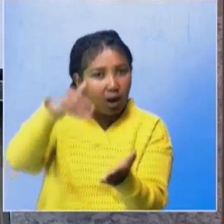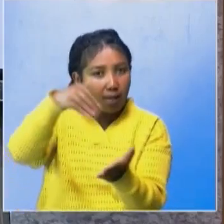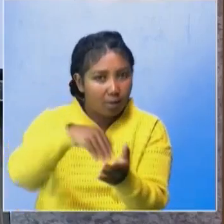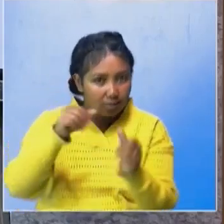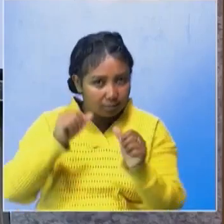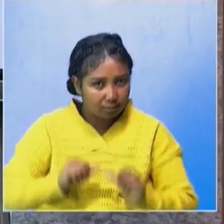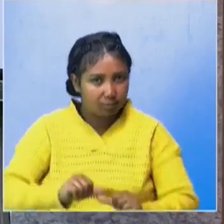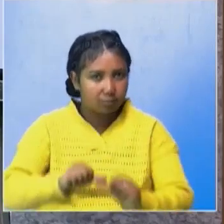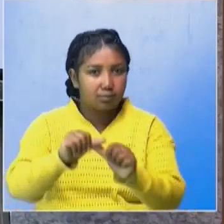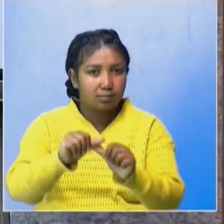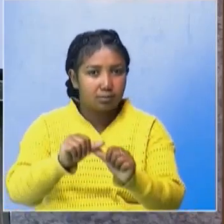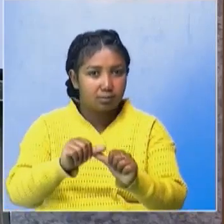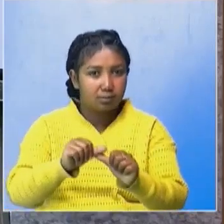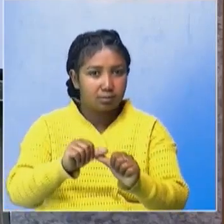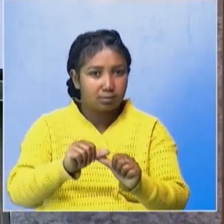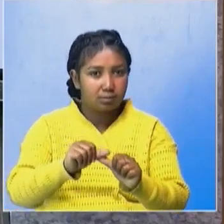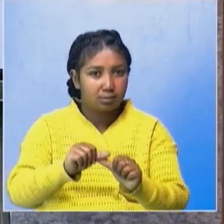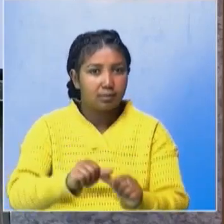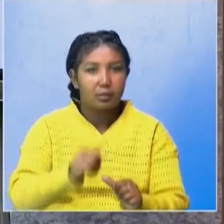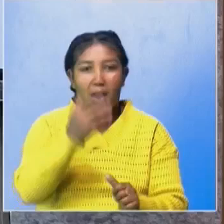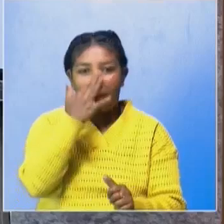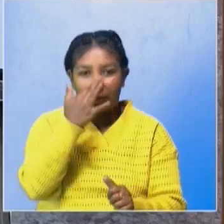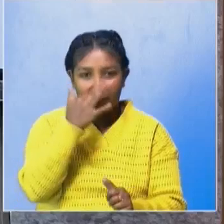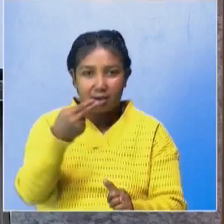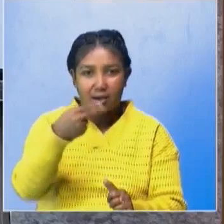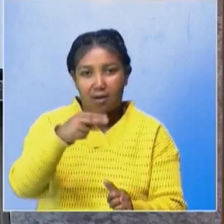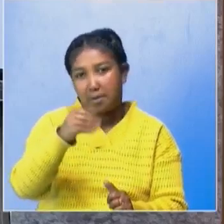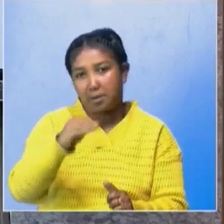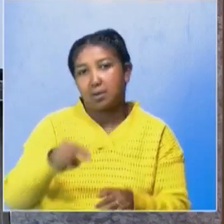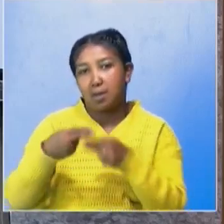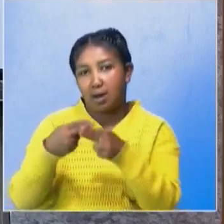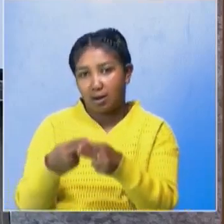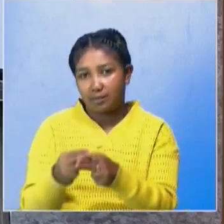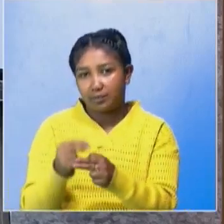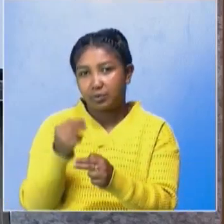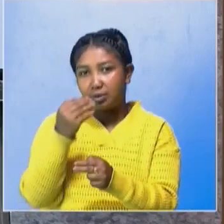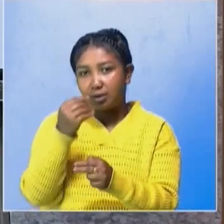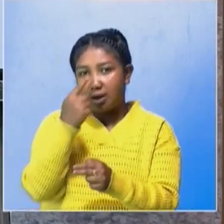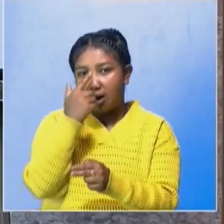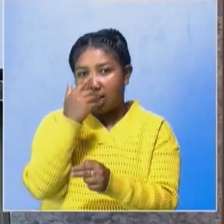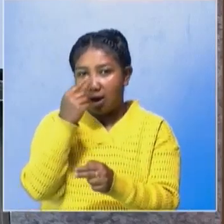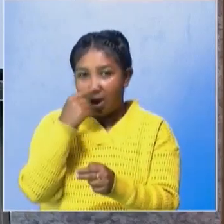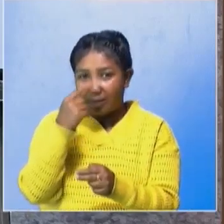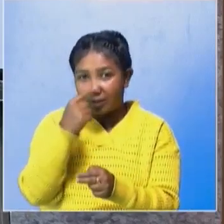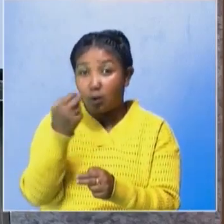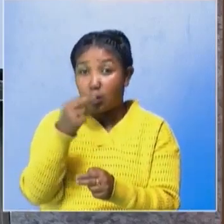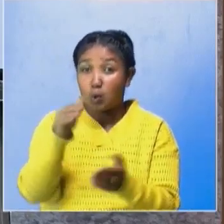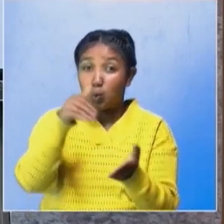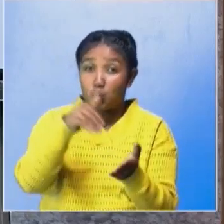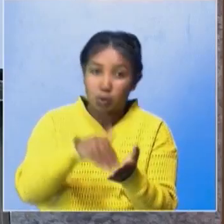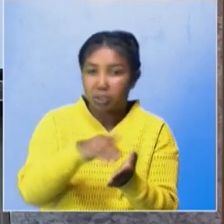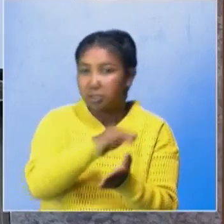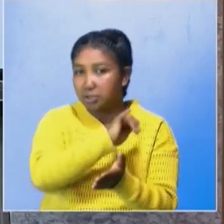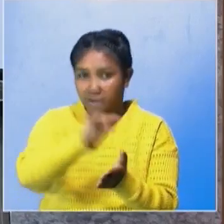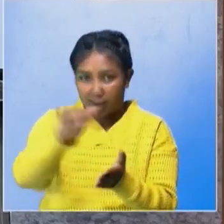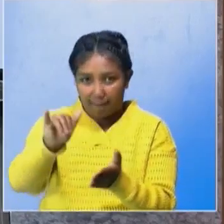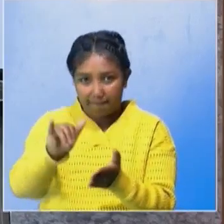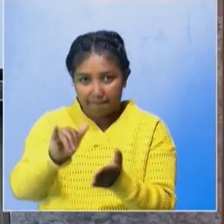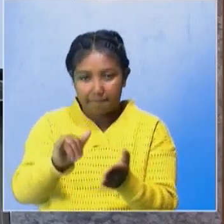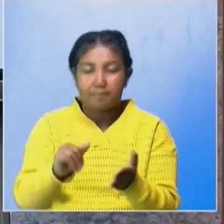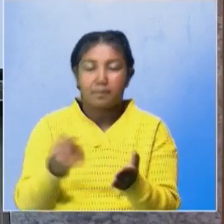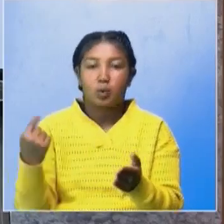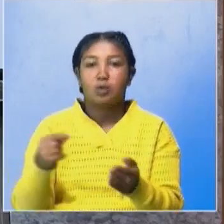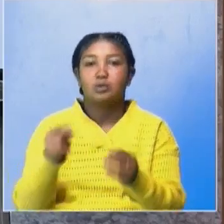action when we come to habit. So when we say habit or routine, we can use